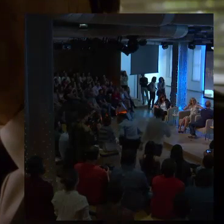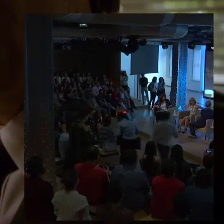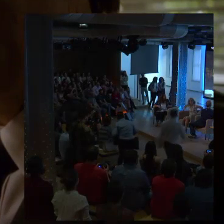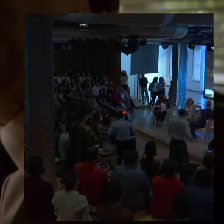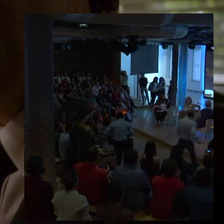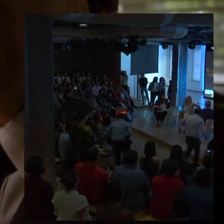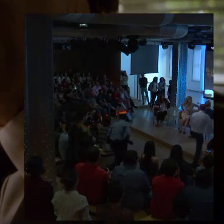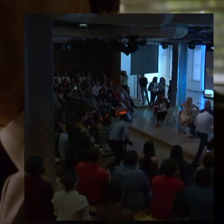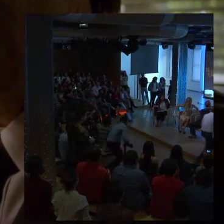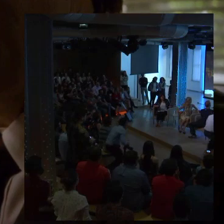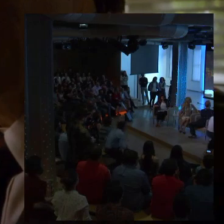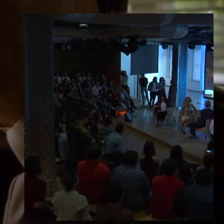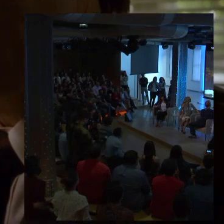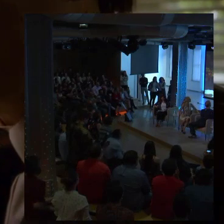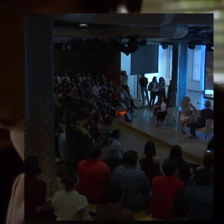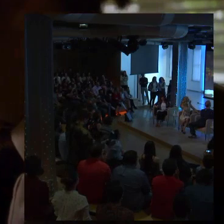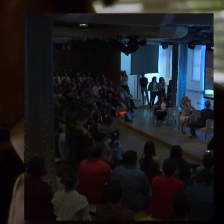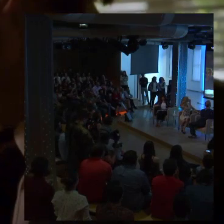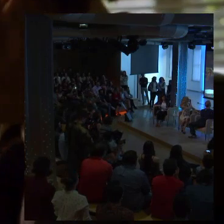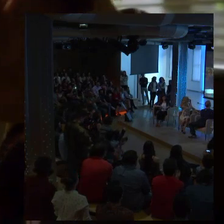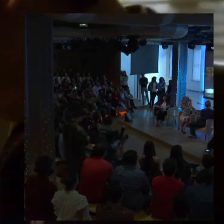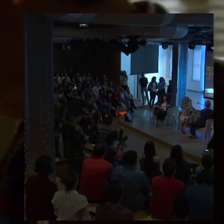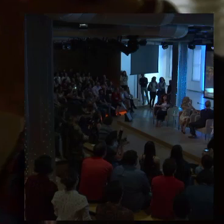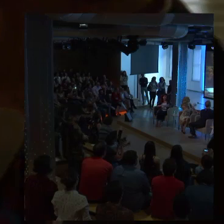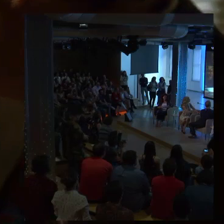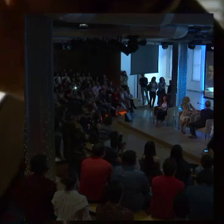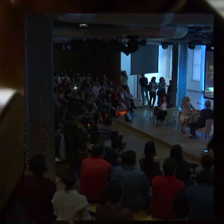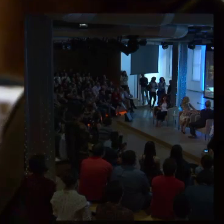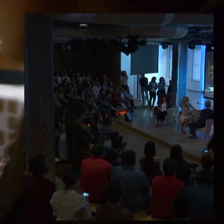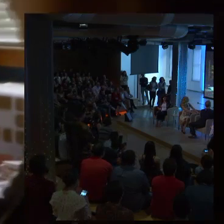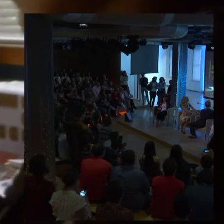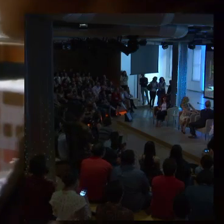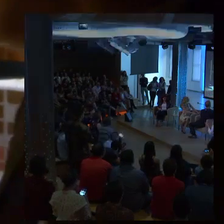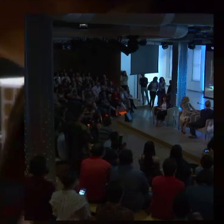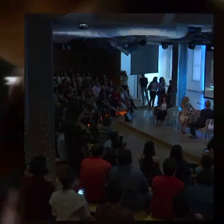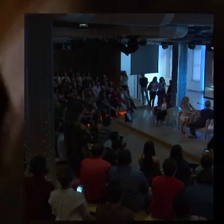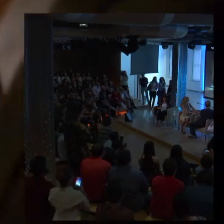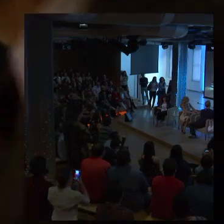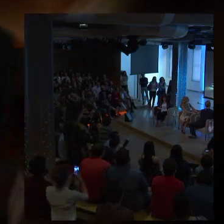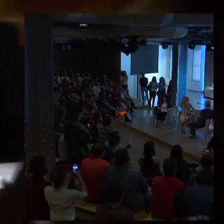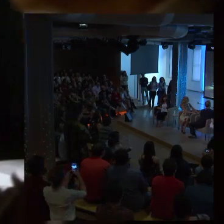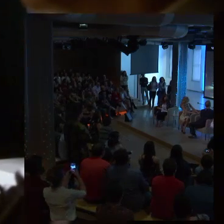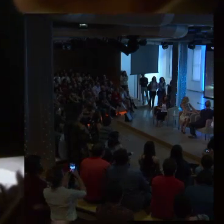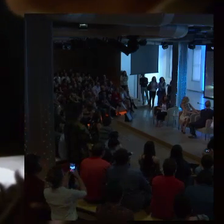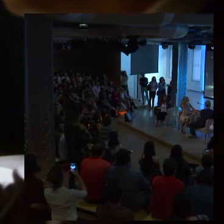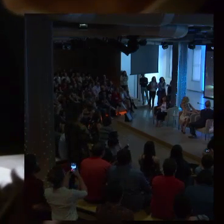cosas. Puede que en esta temporada le vaya mejor siendo otra persona. Ha llegado el momento de